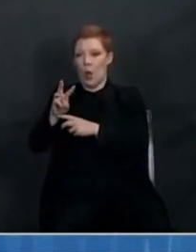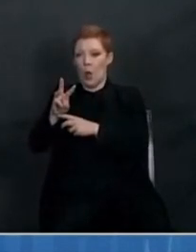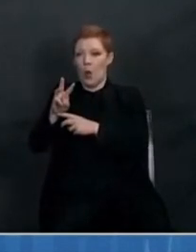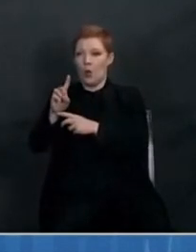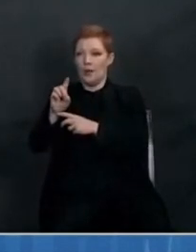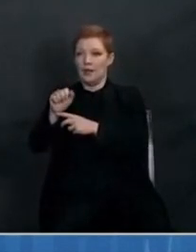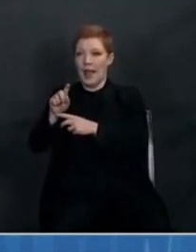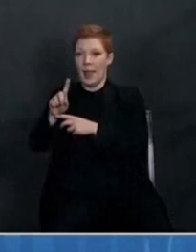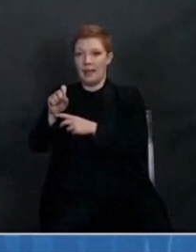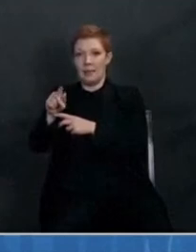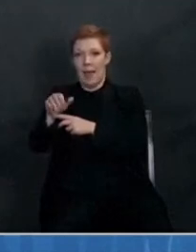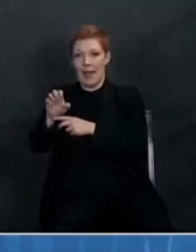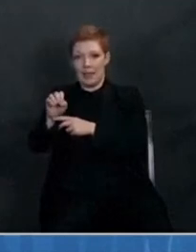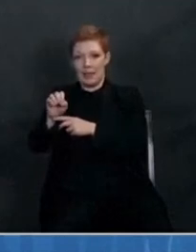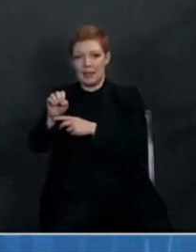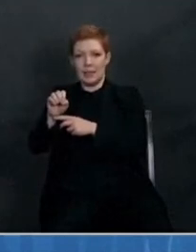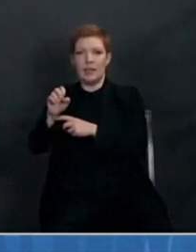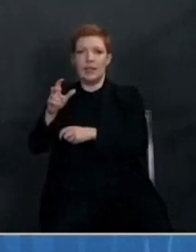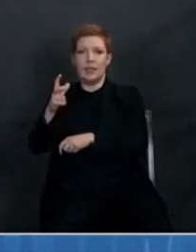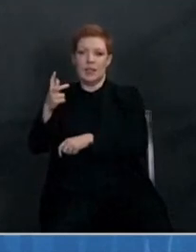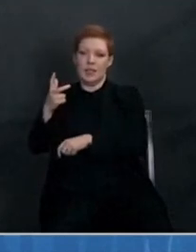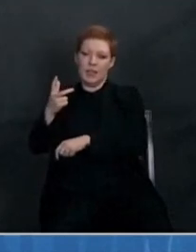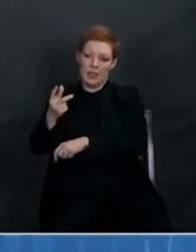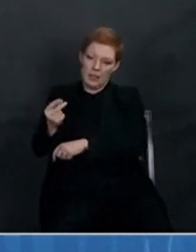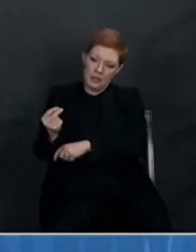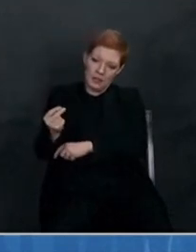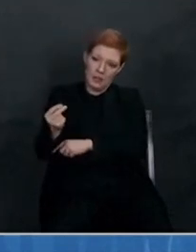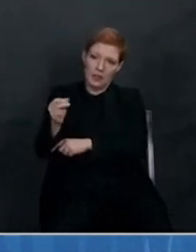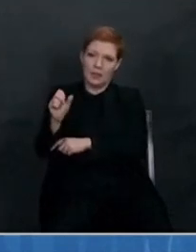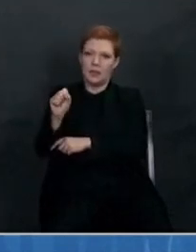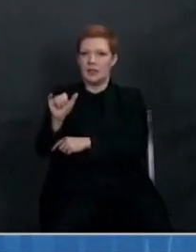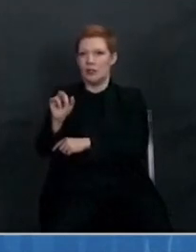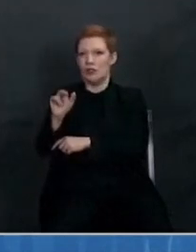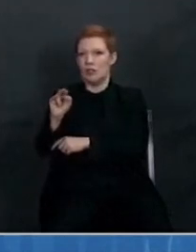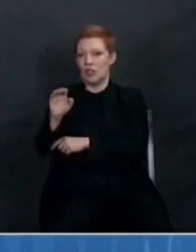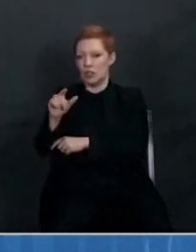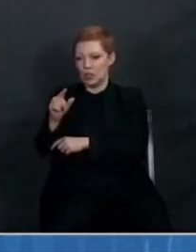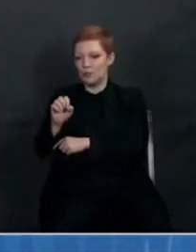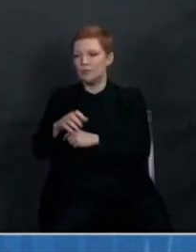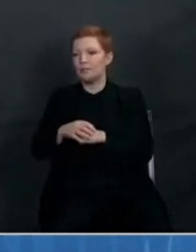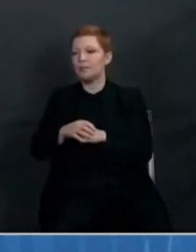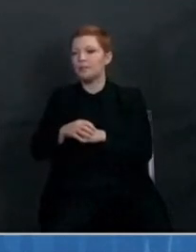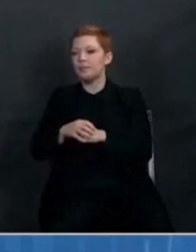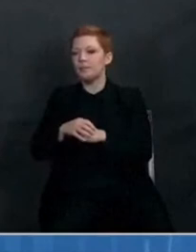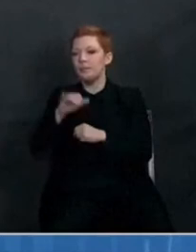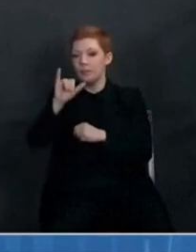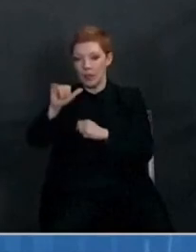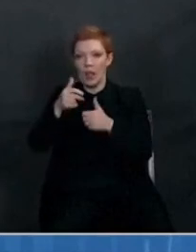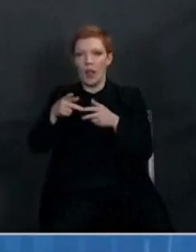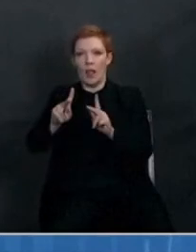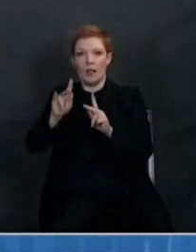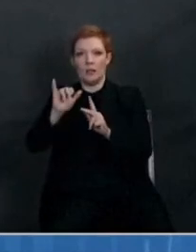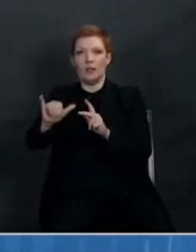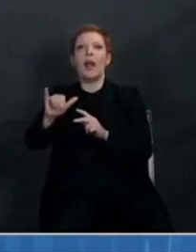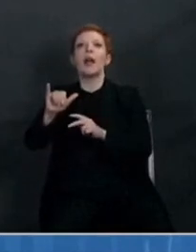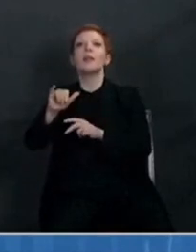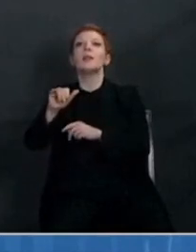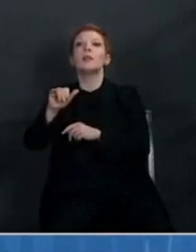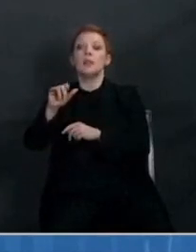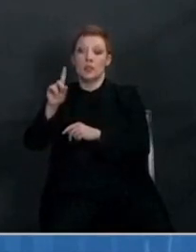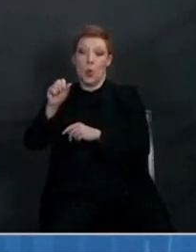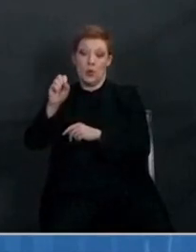the syringes that allow the sixth dose of the Pfizer vaccine to be administered. On